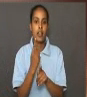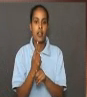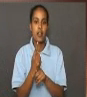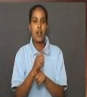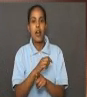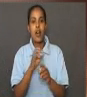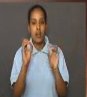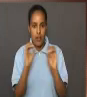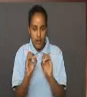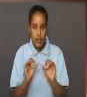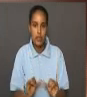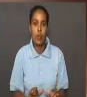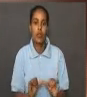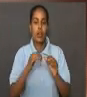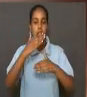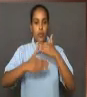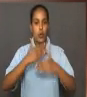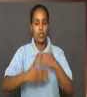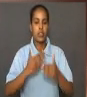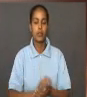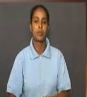a non-spontaneous process.